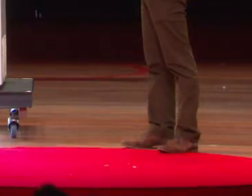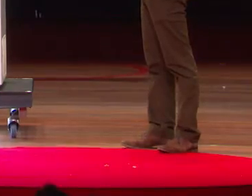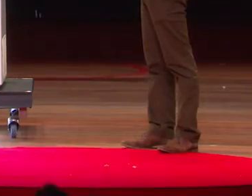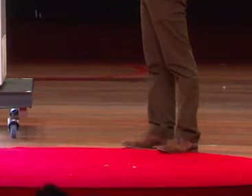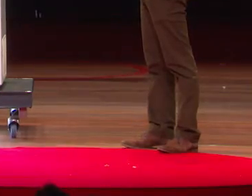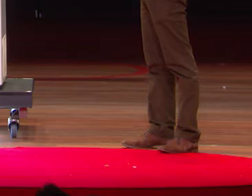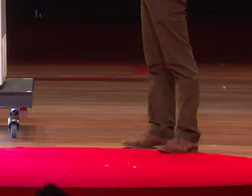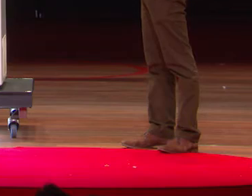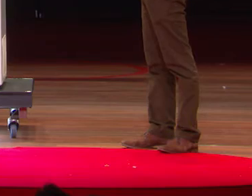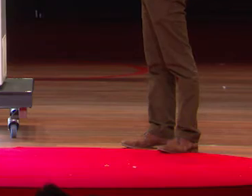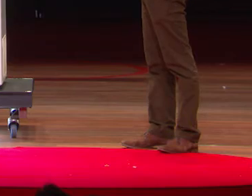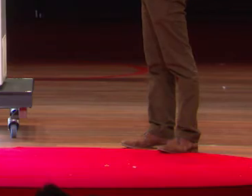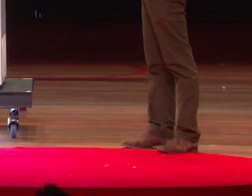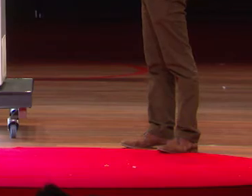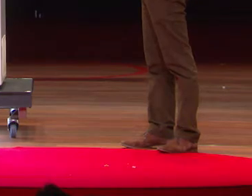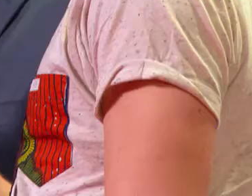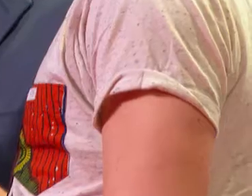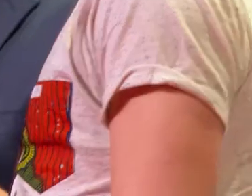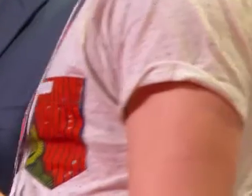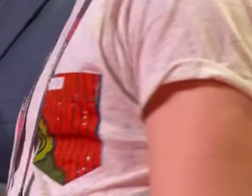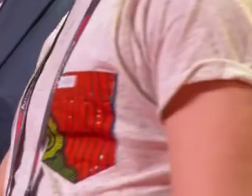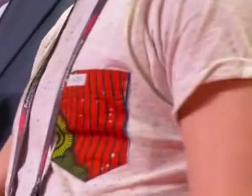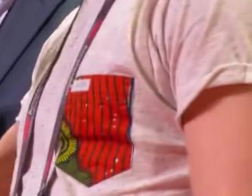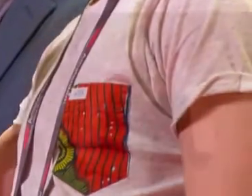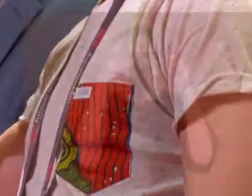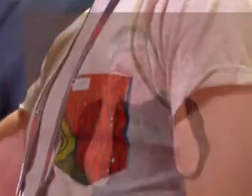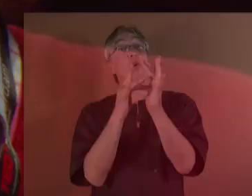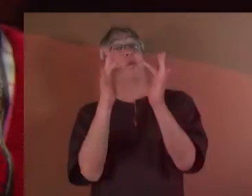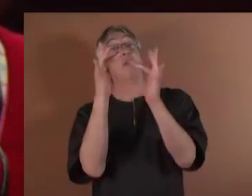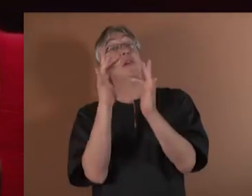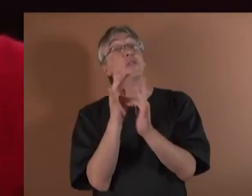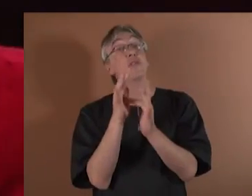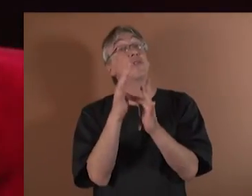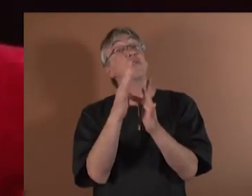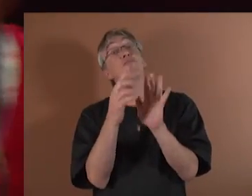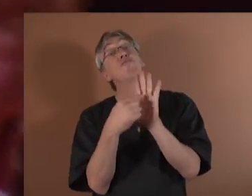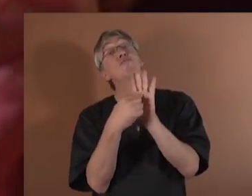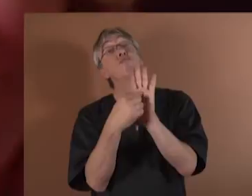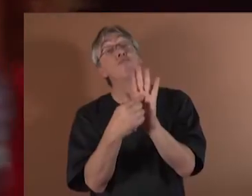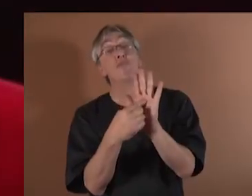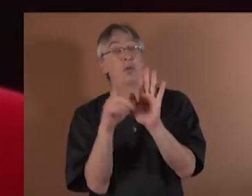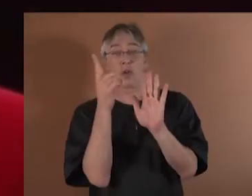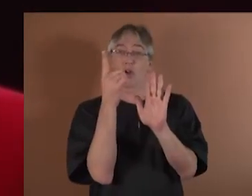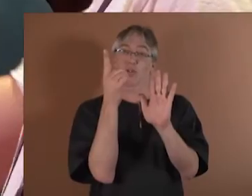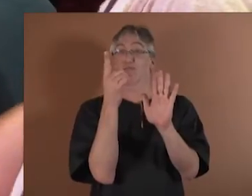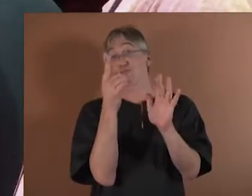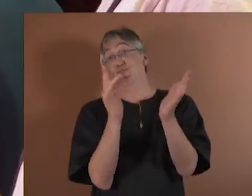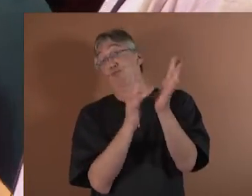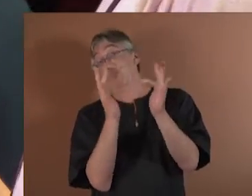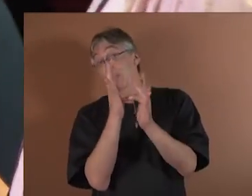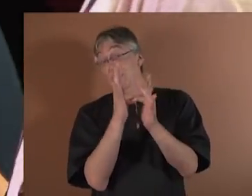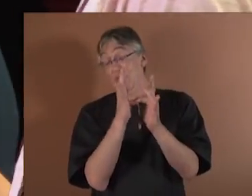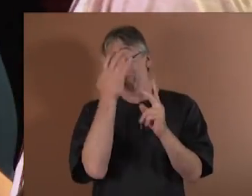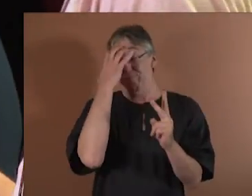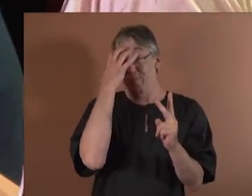We have Plato. That's a symbol of thinking. Then we have Jesus. That's a of rebellion and christendom. Then we